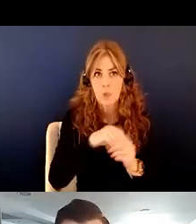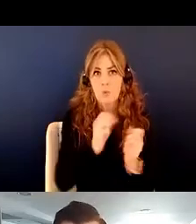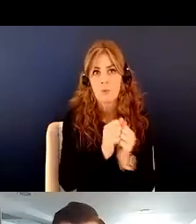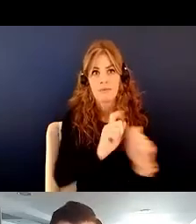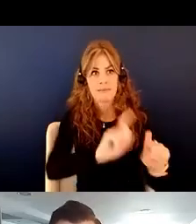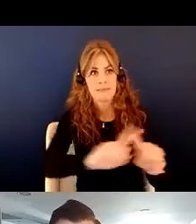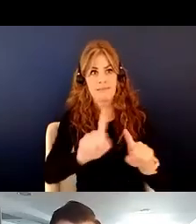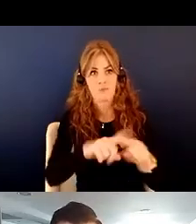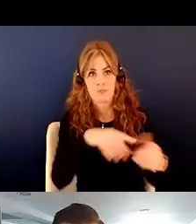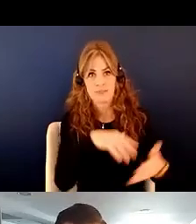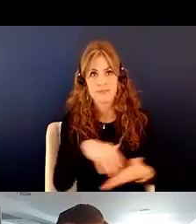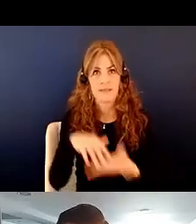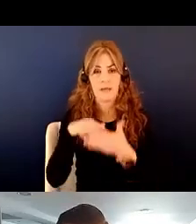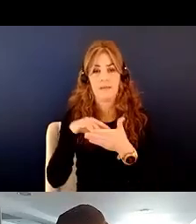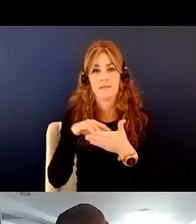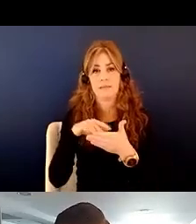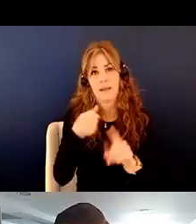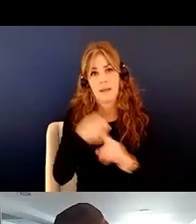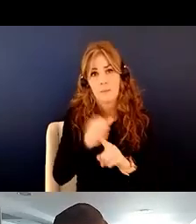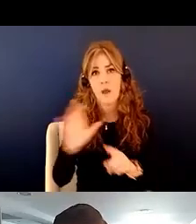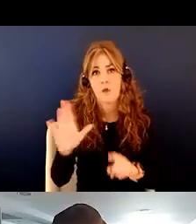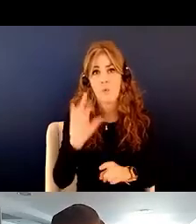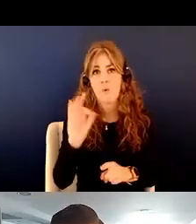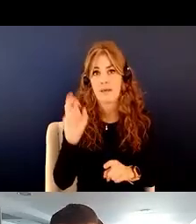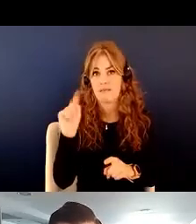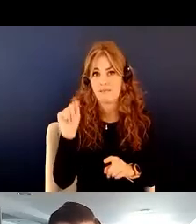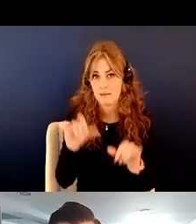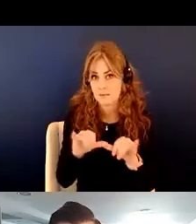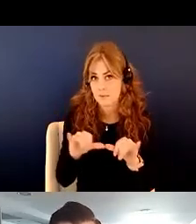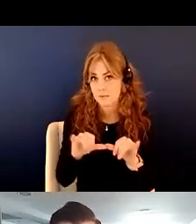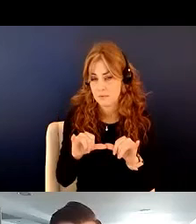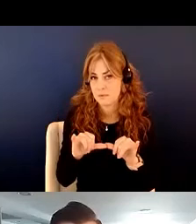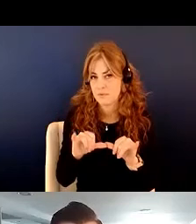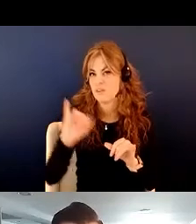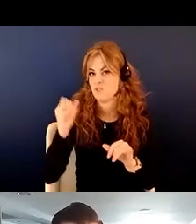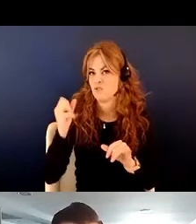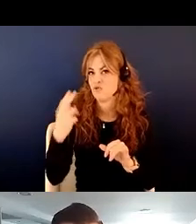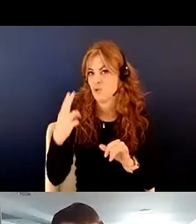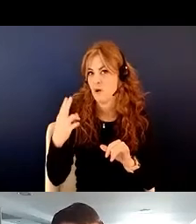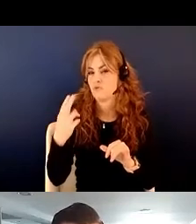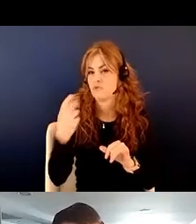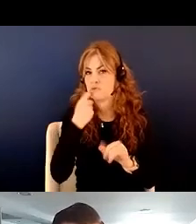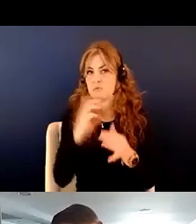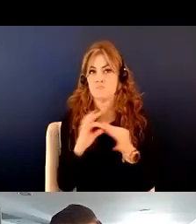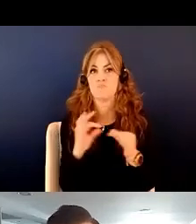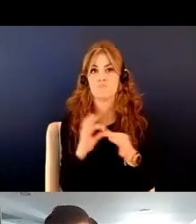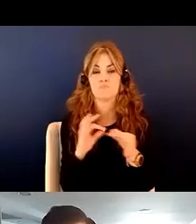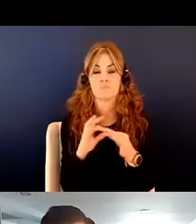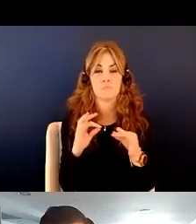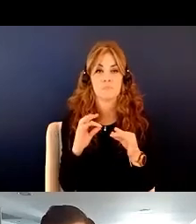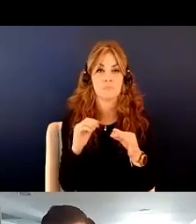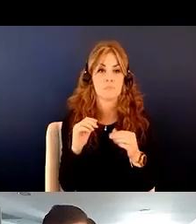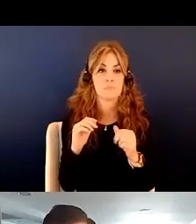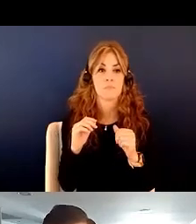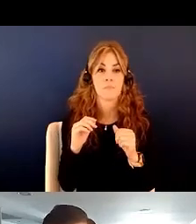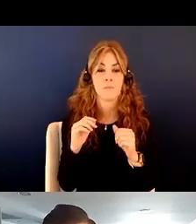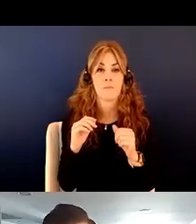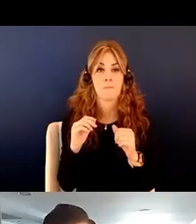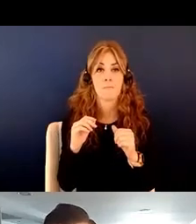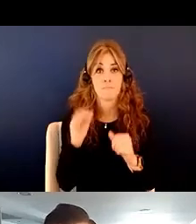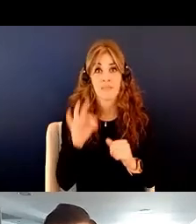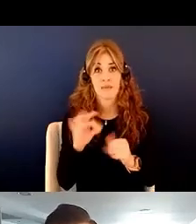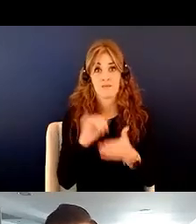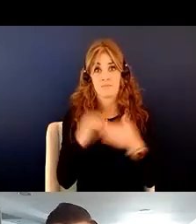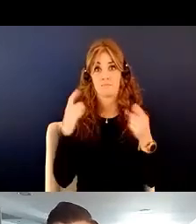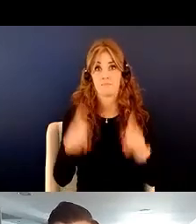generating your effect sizes that Josh just talked about. And so if that's the case, we would